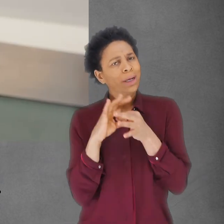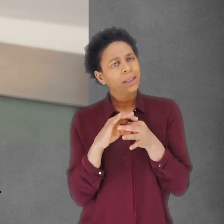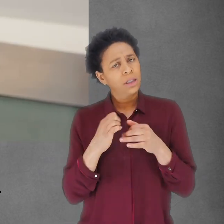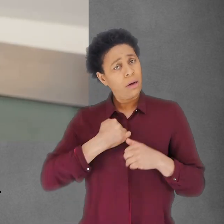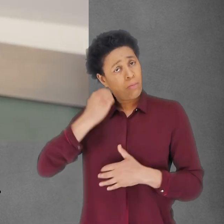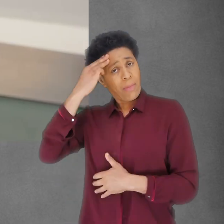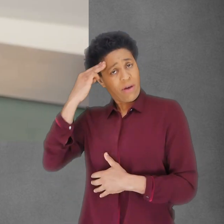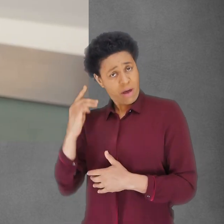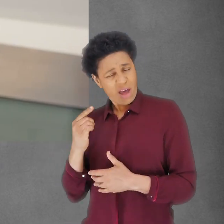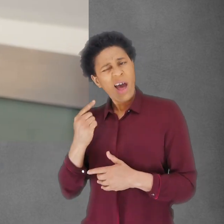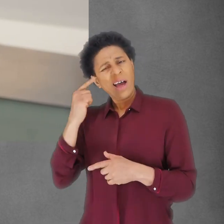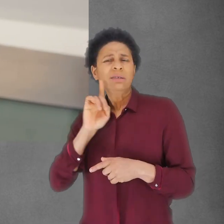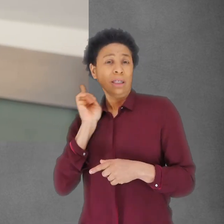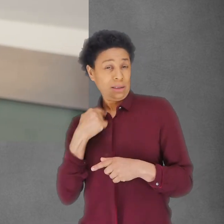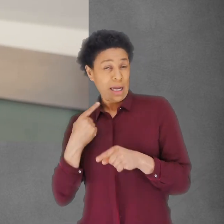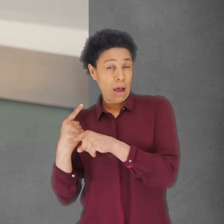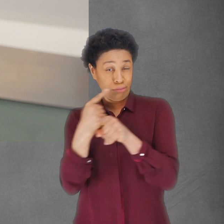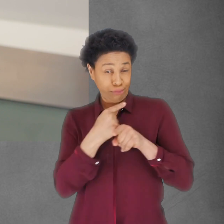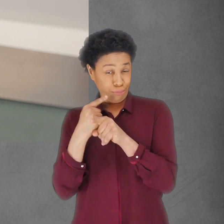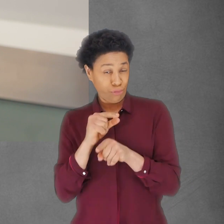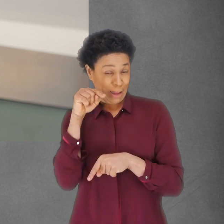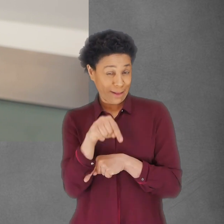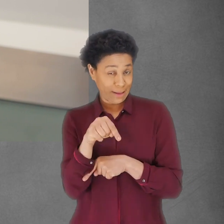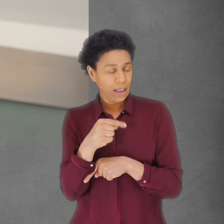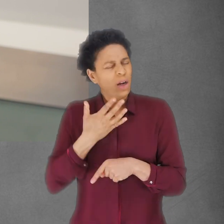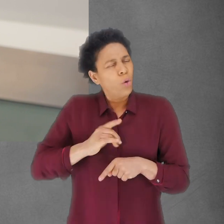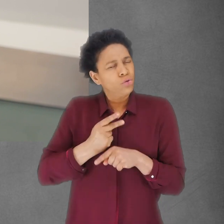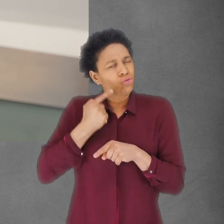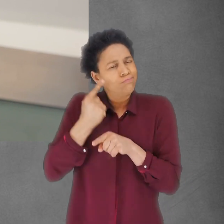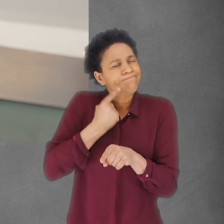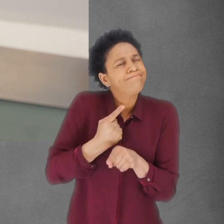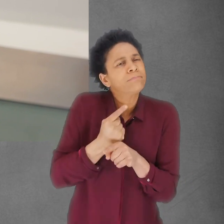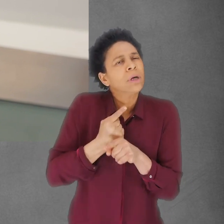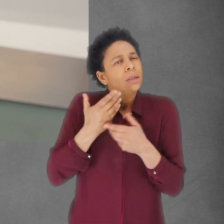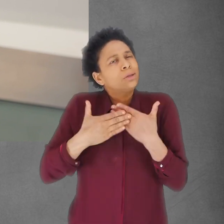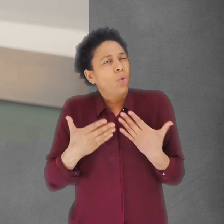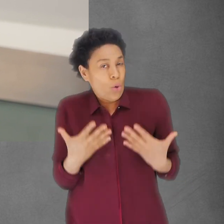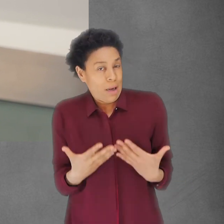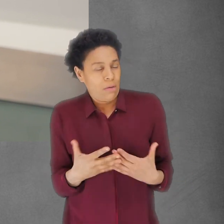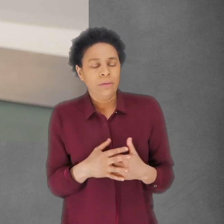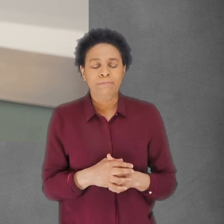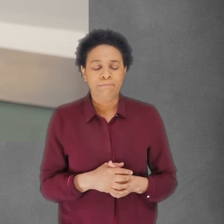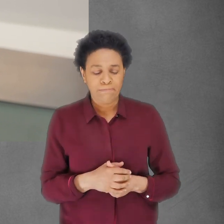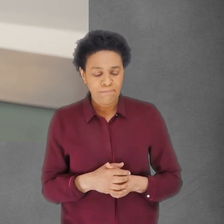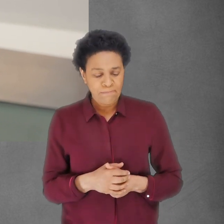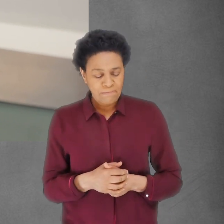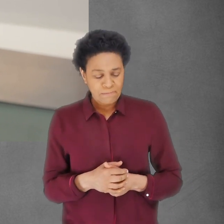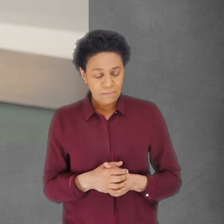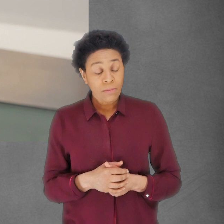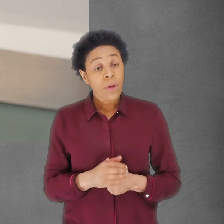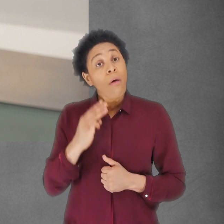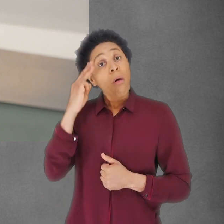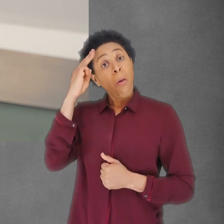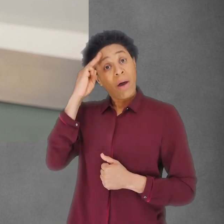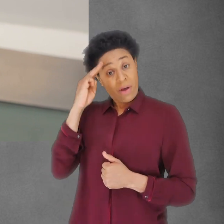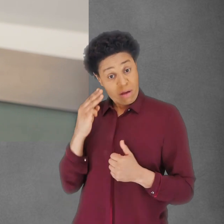connection with my mother, and I think I talked a little bit about this last night, and I think I want to talk about it a little bit more